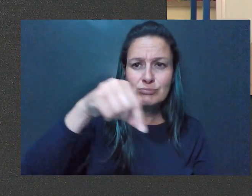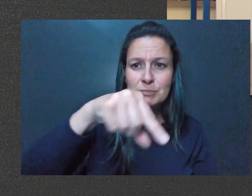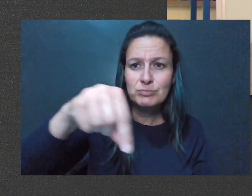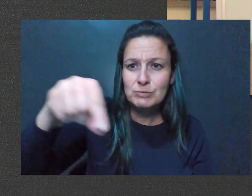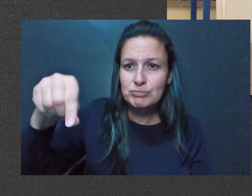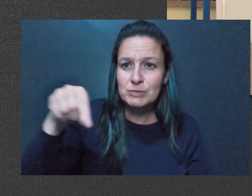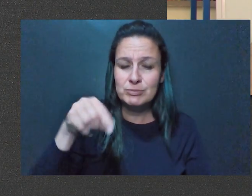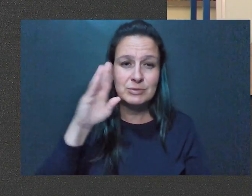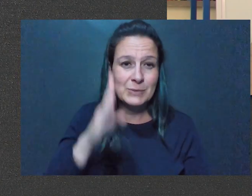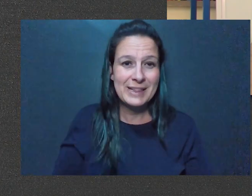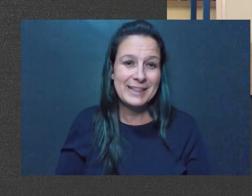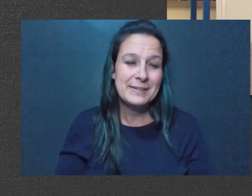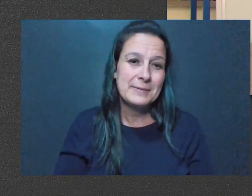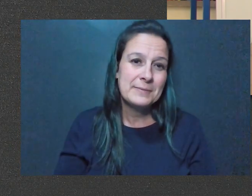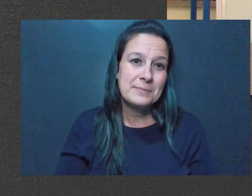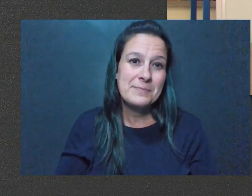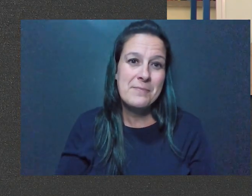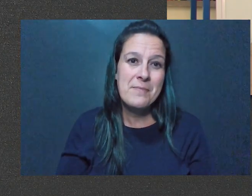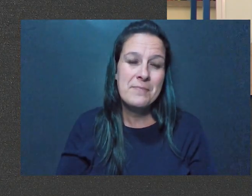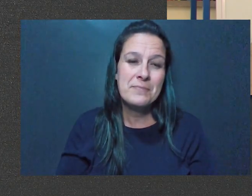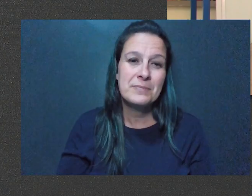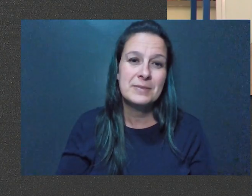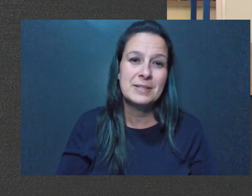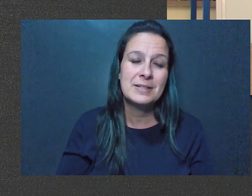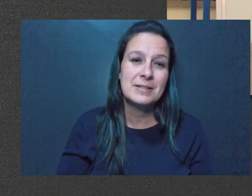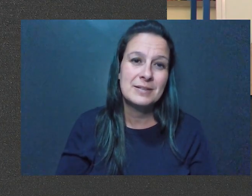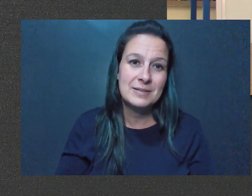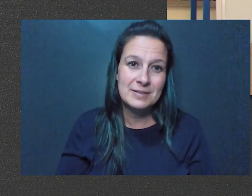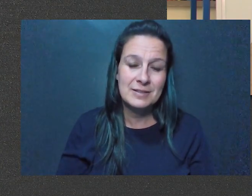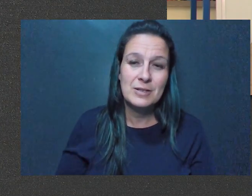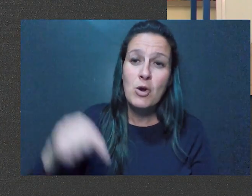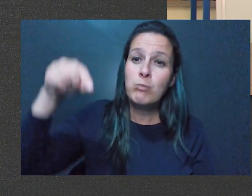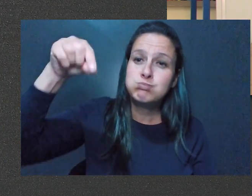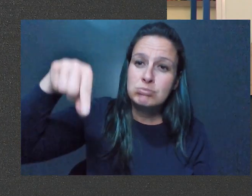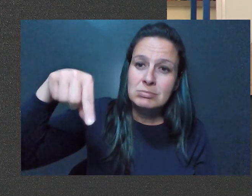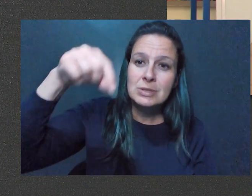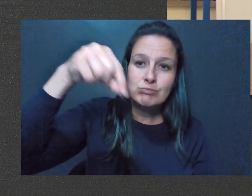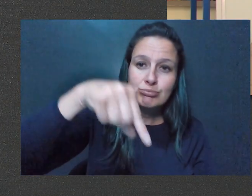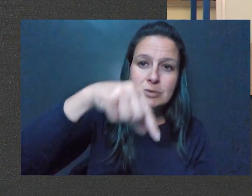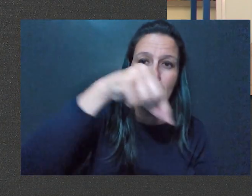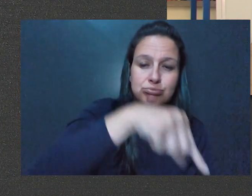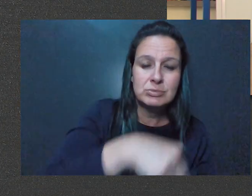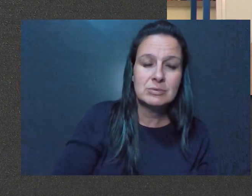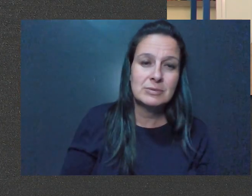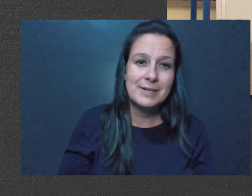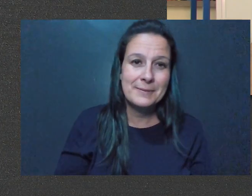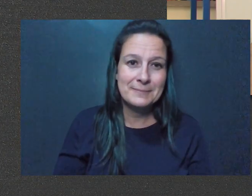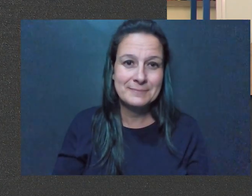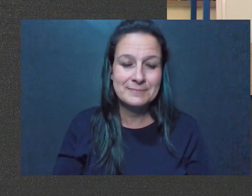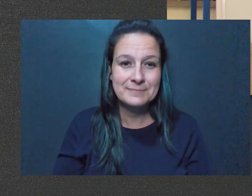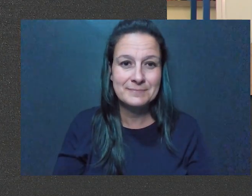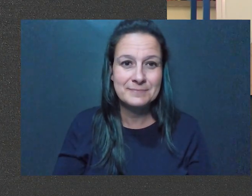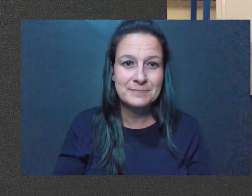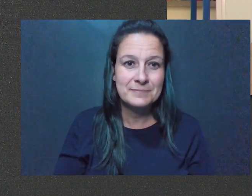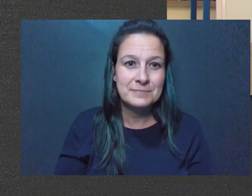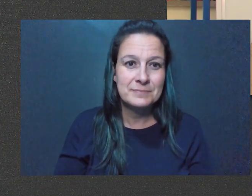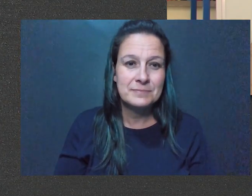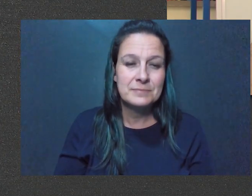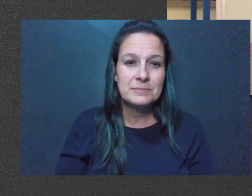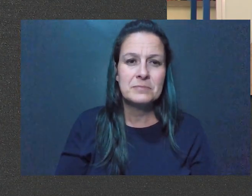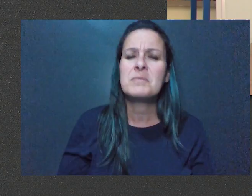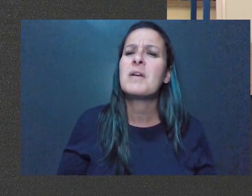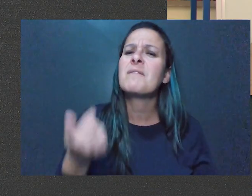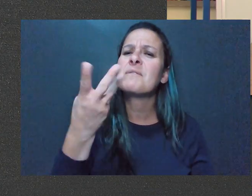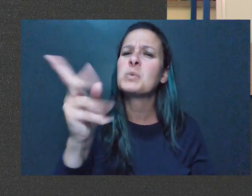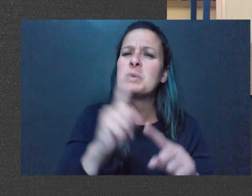there and put a couple of piles I'm gonna put a few